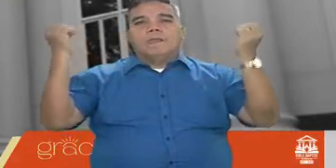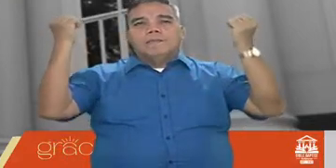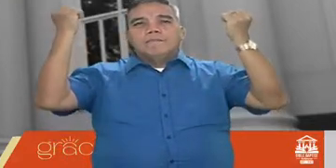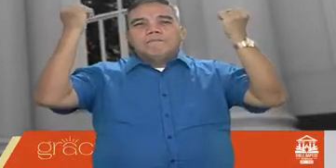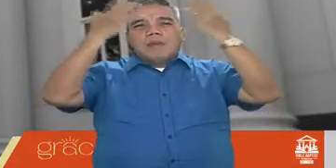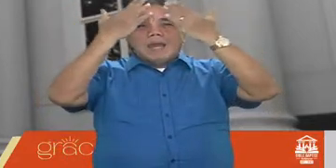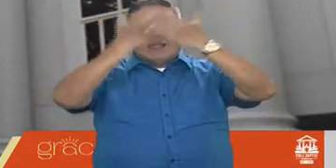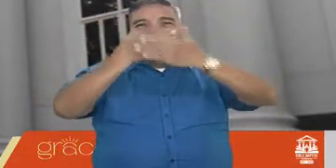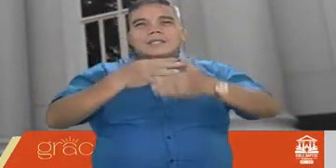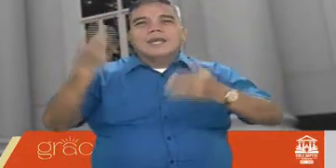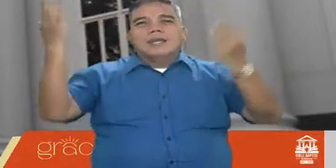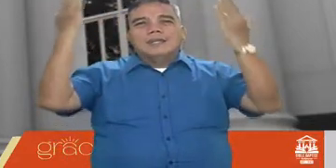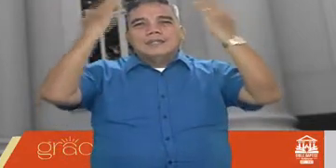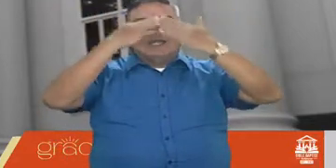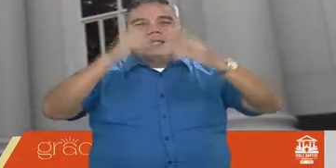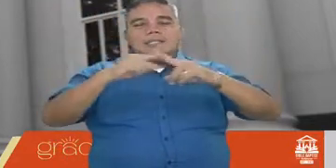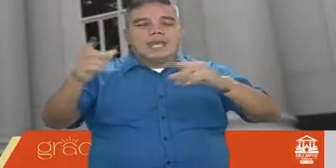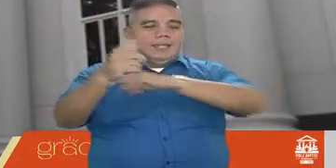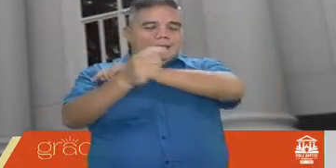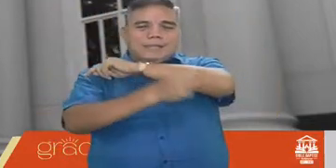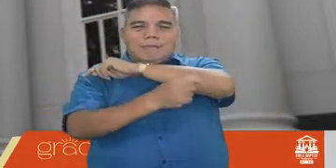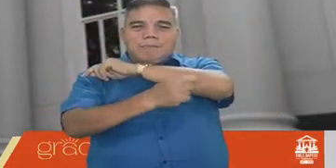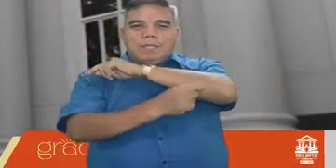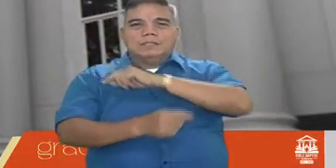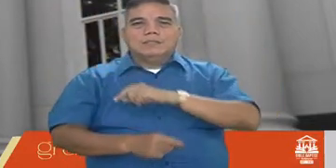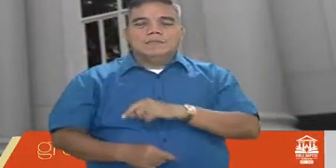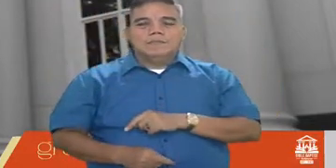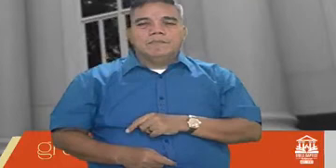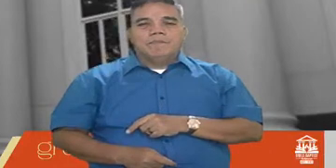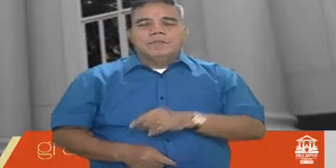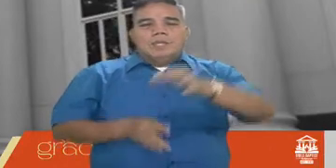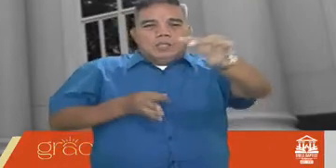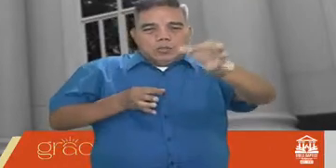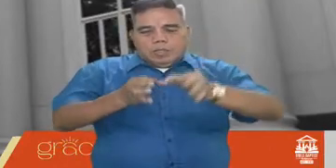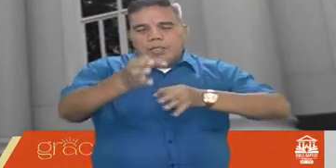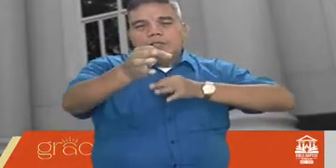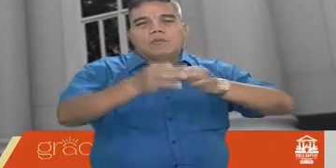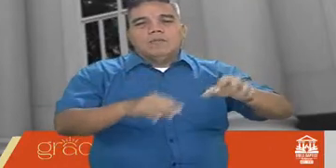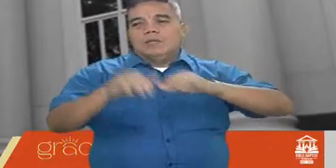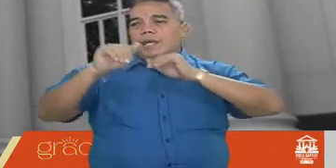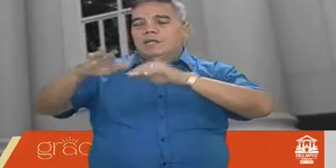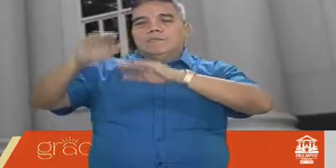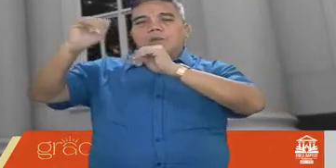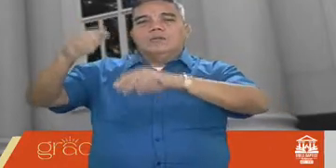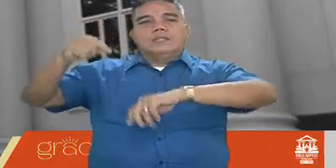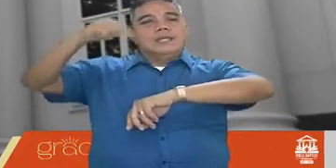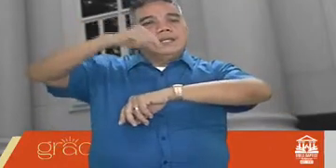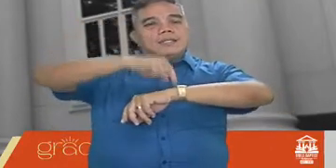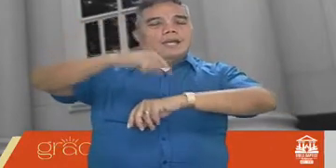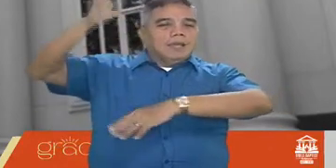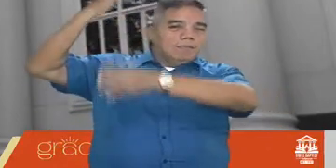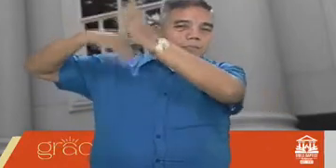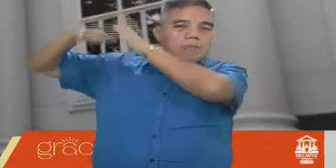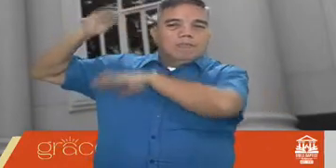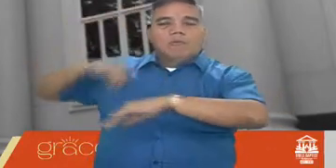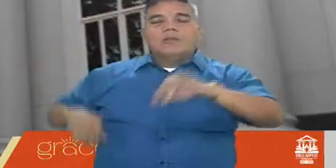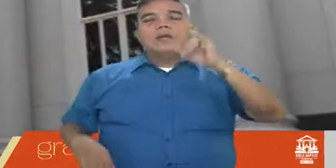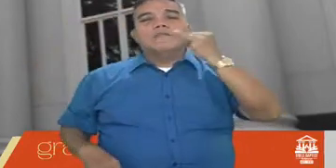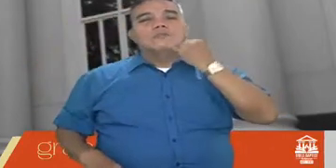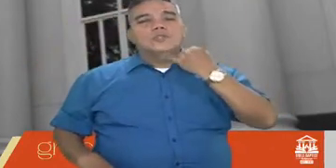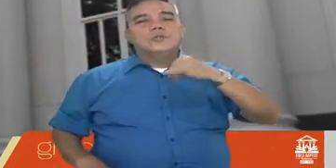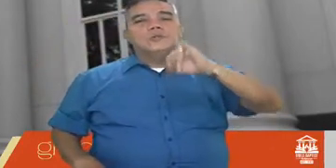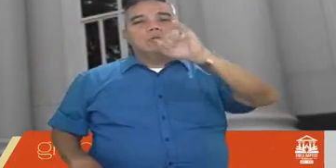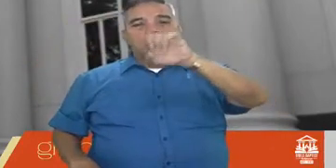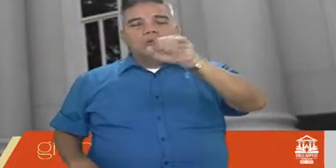nor unto blackness and darkness and tempest. So, gidescribe ang Mount Sinai sa panahon sa mga Hudiyo, dito